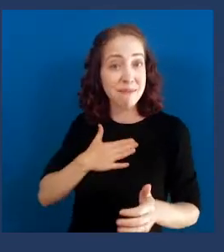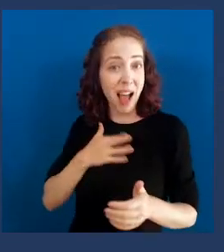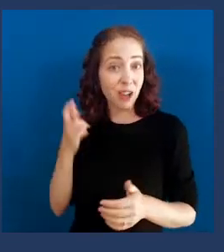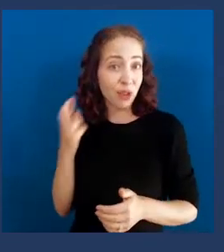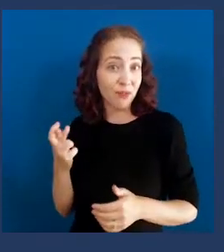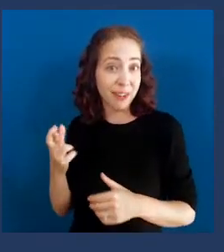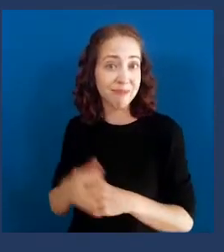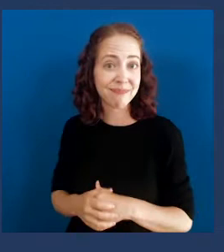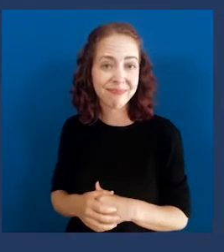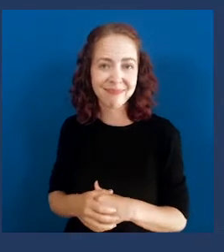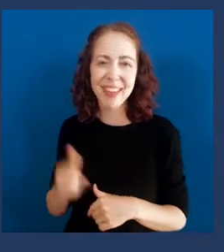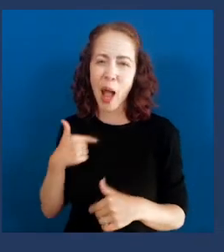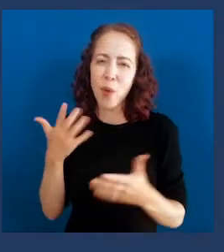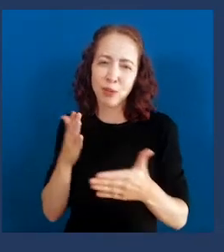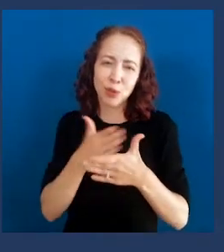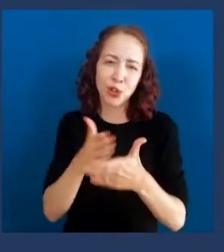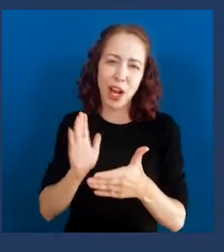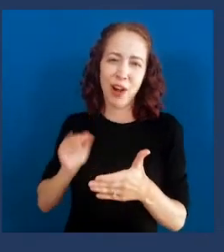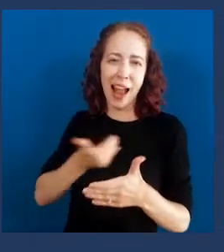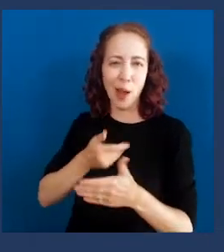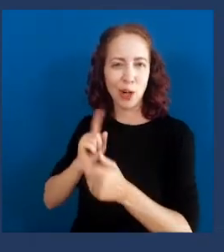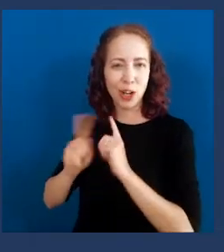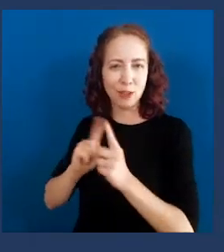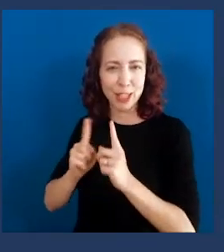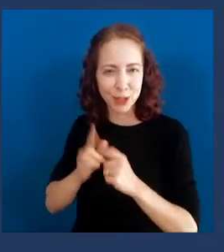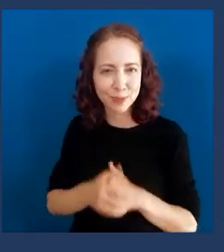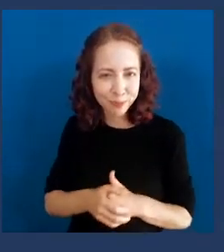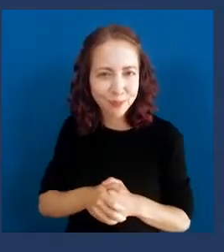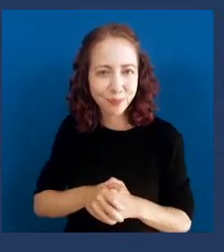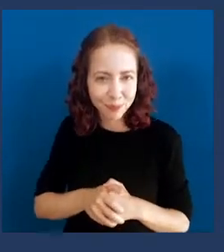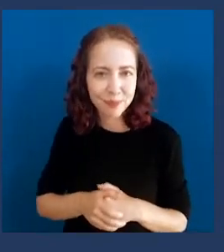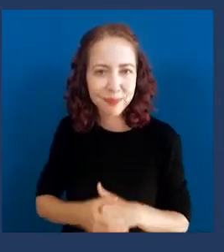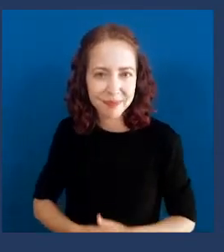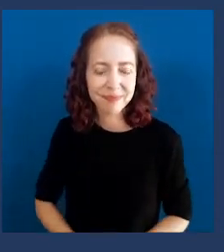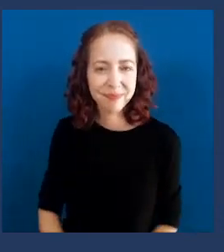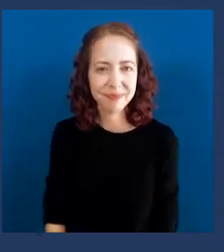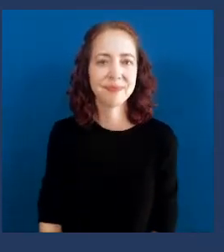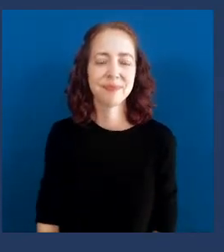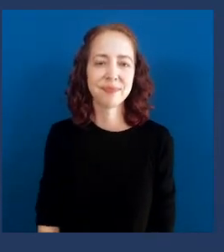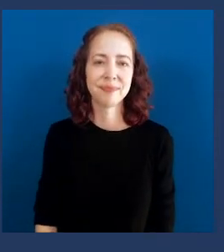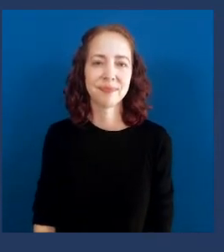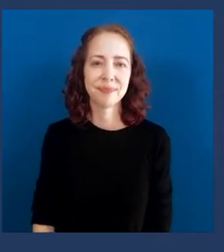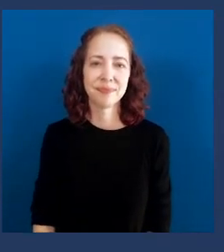few minutes and share with you the conversation that Michael and I had. I hope you enjoy it.